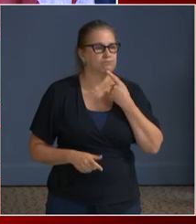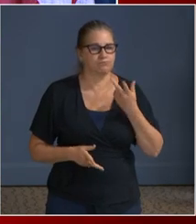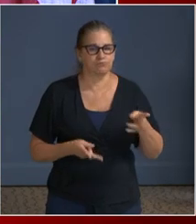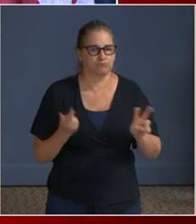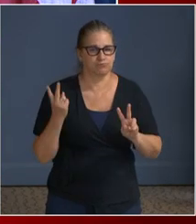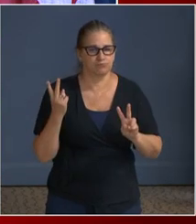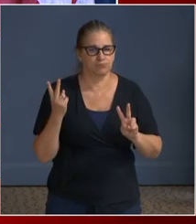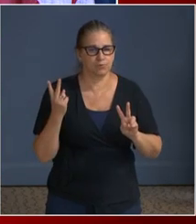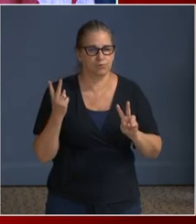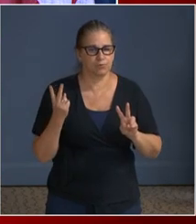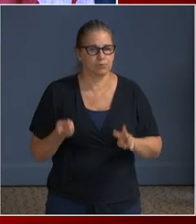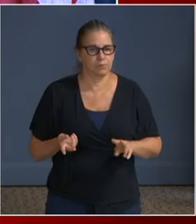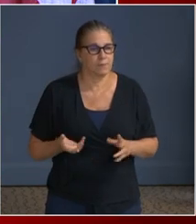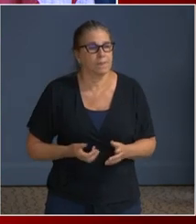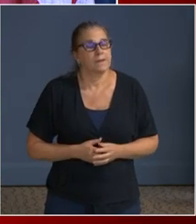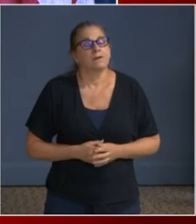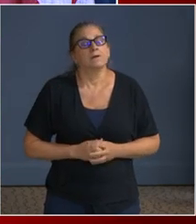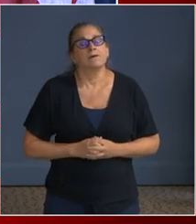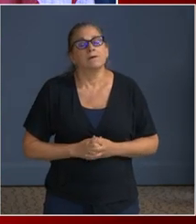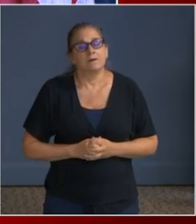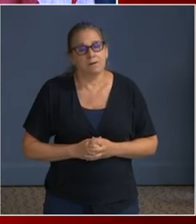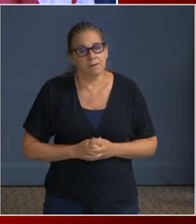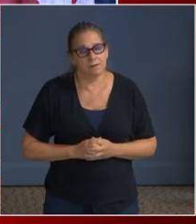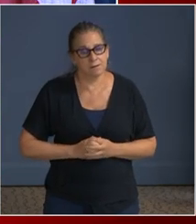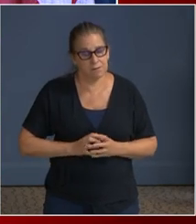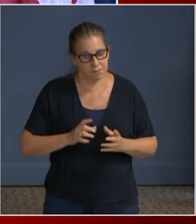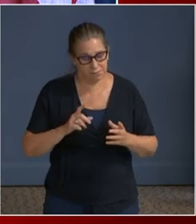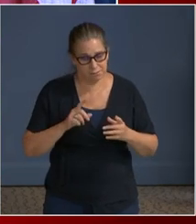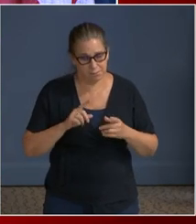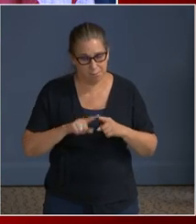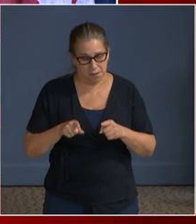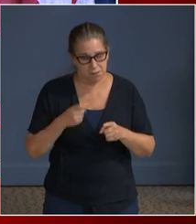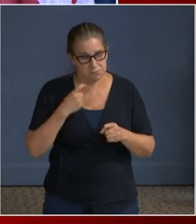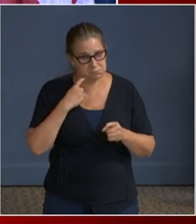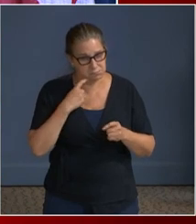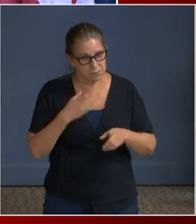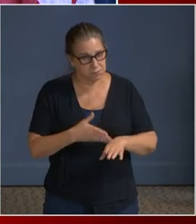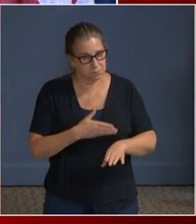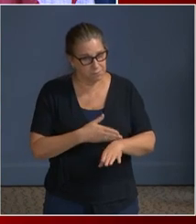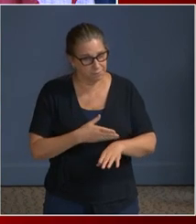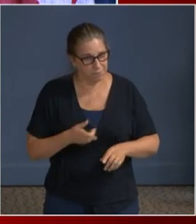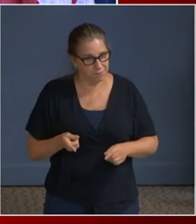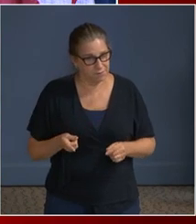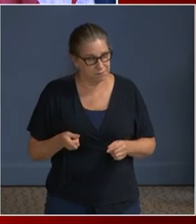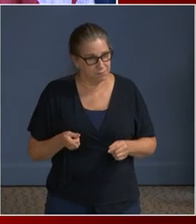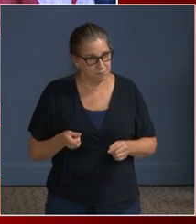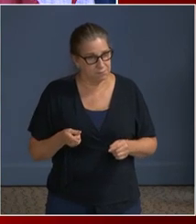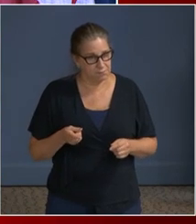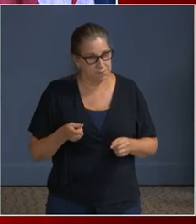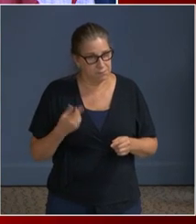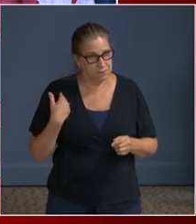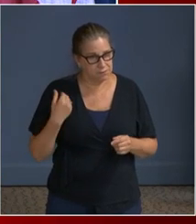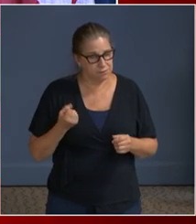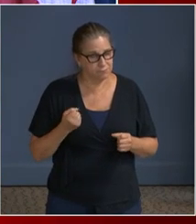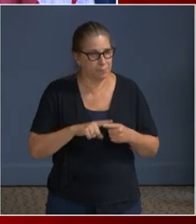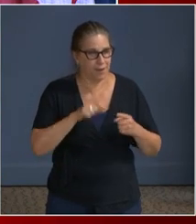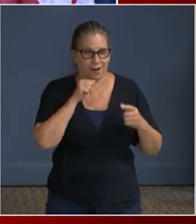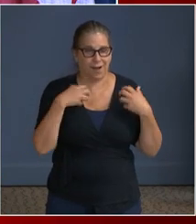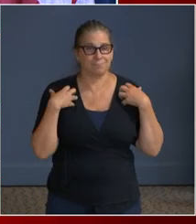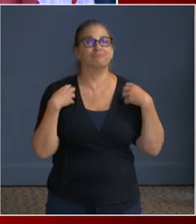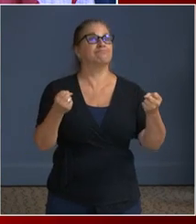improved. Her condition has improved since she's been at the hospital. However, she's not out of the woods yet.